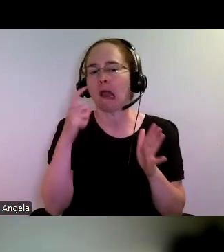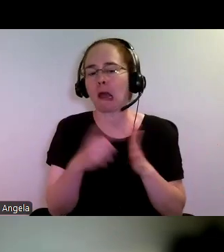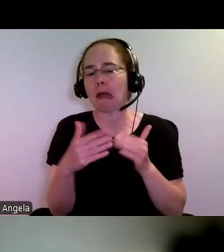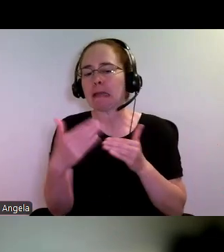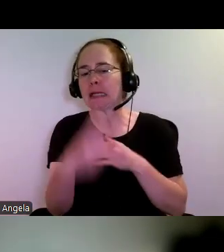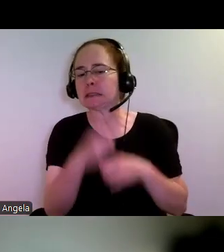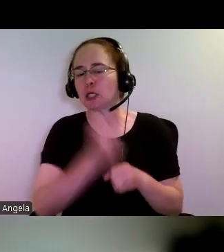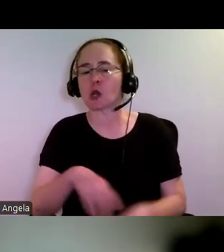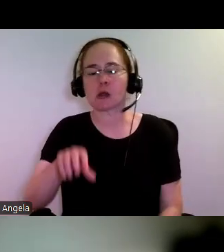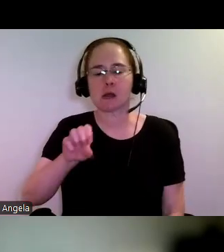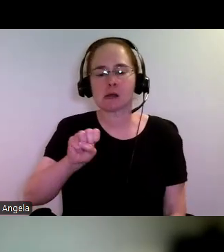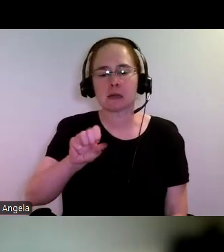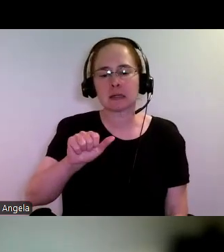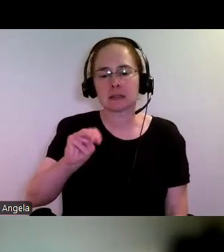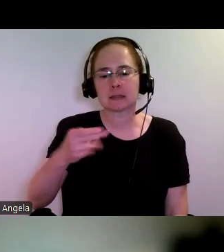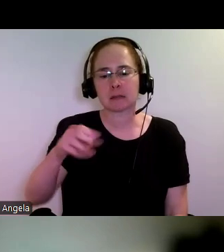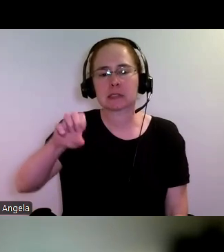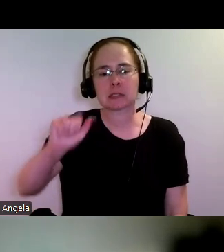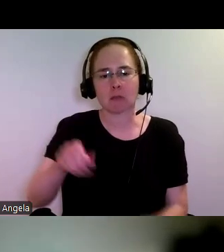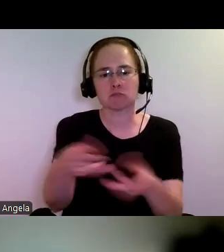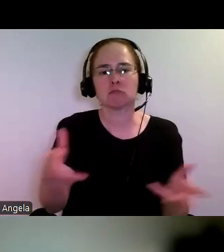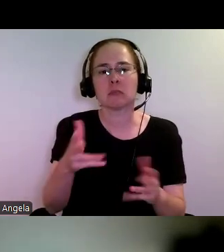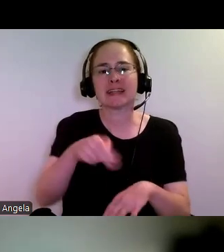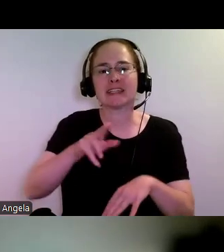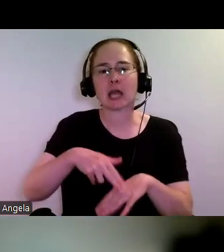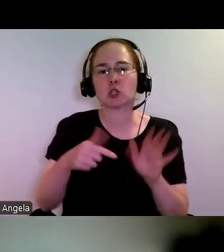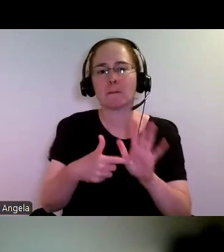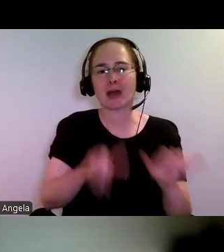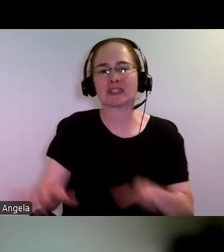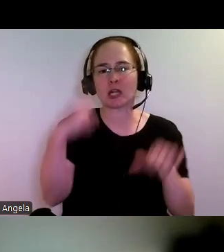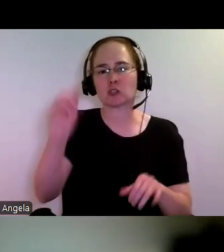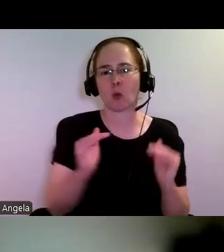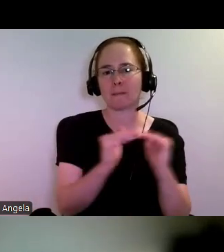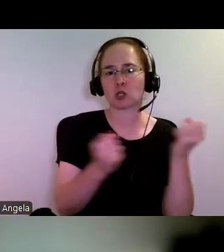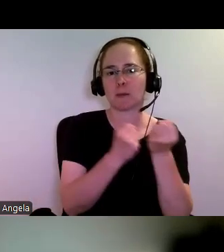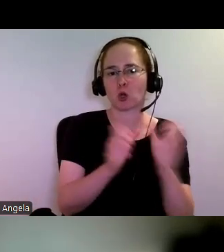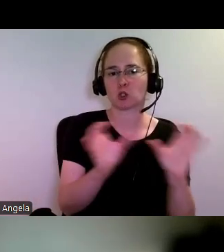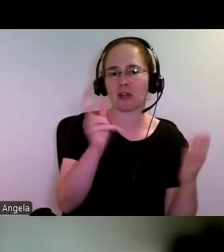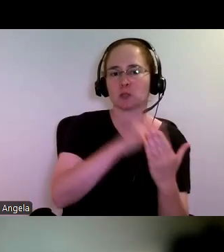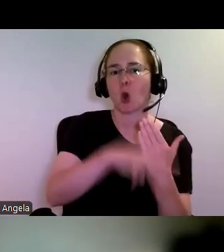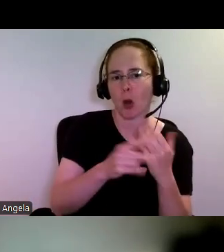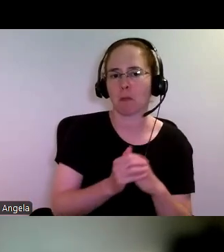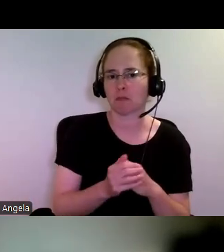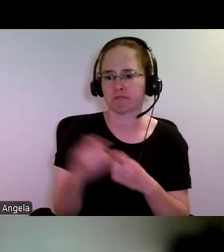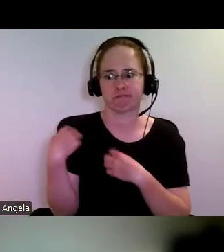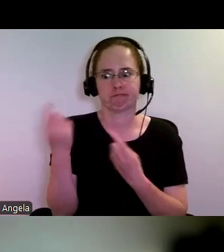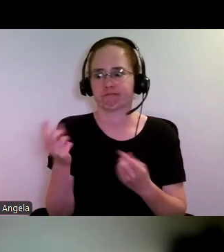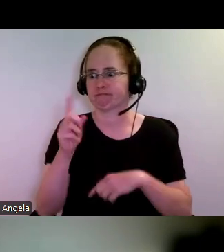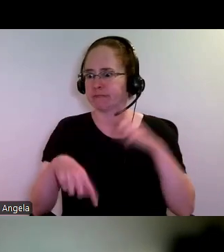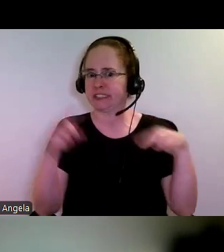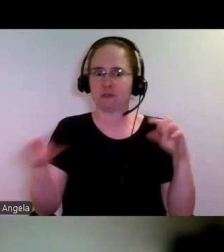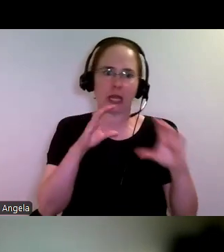is SAMHSA put out their national model standards for peer support certification program. So we've all been having all of these